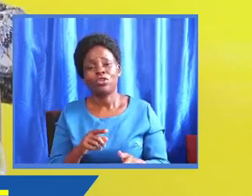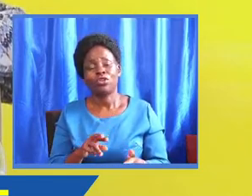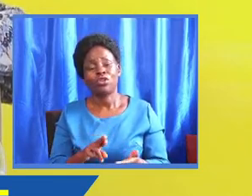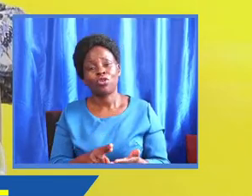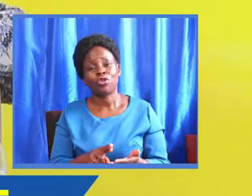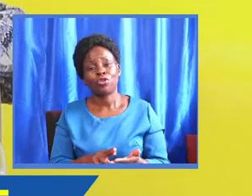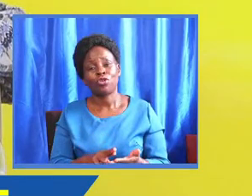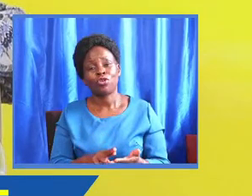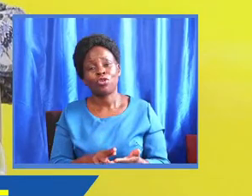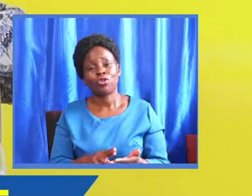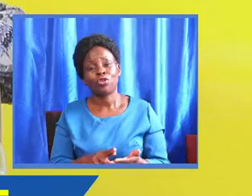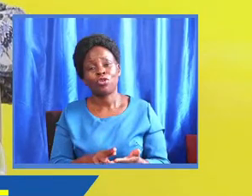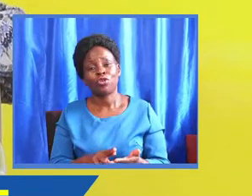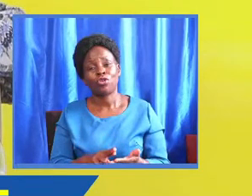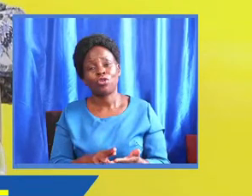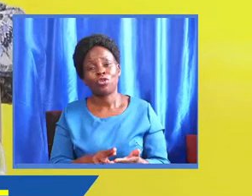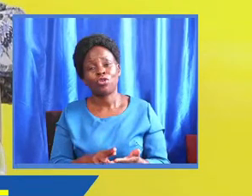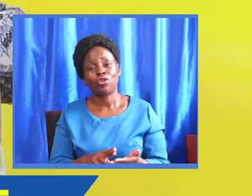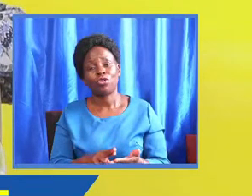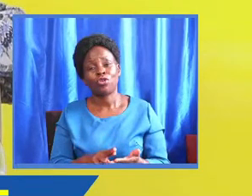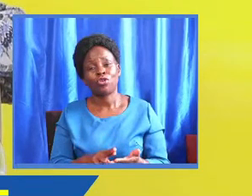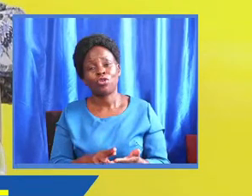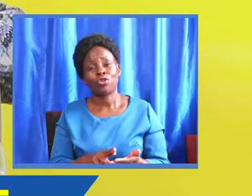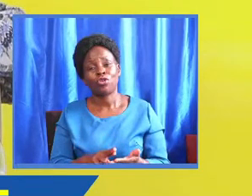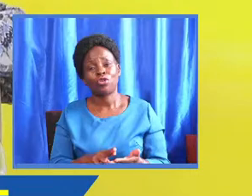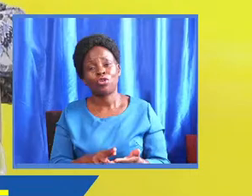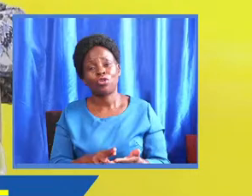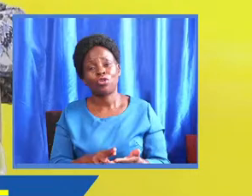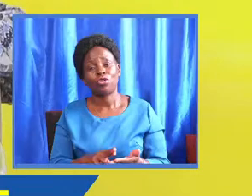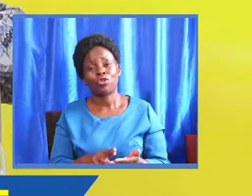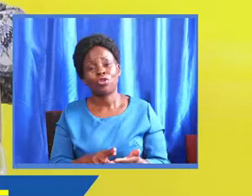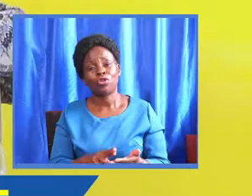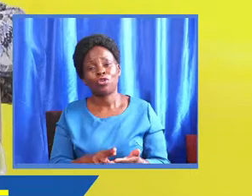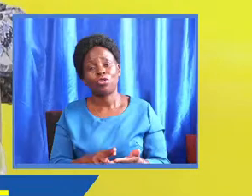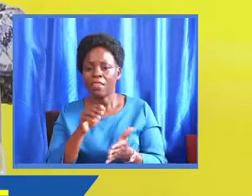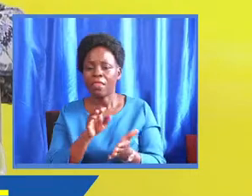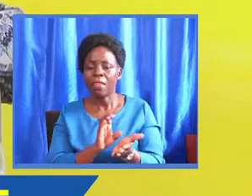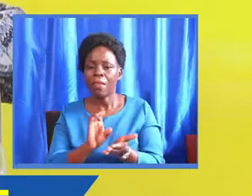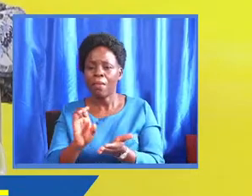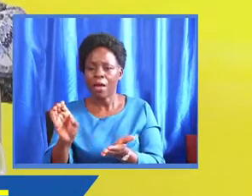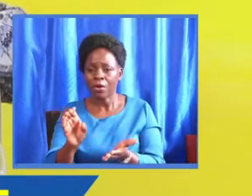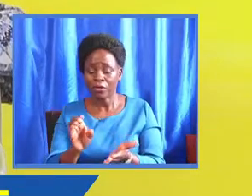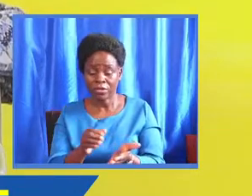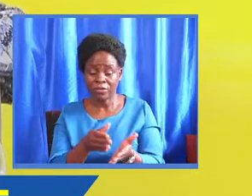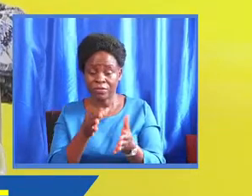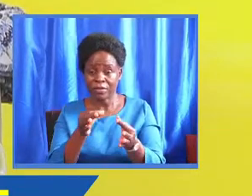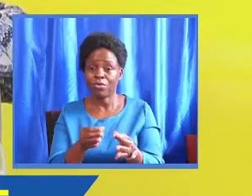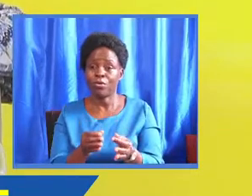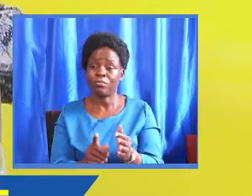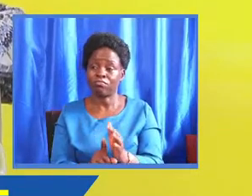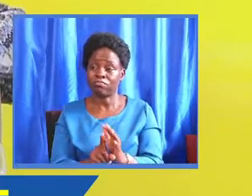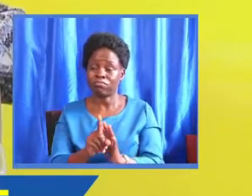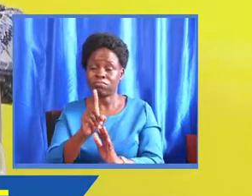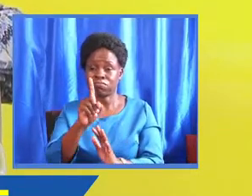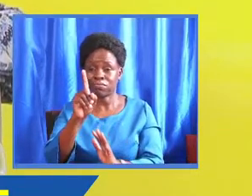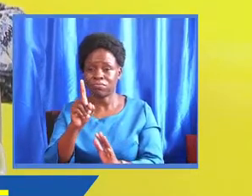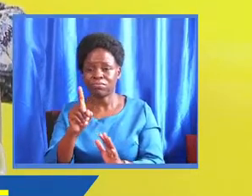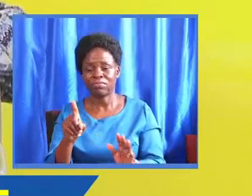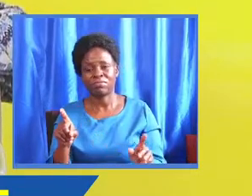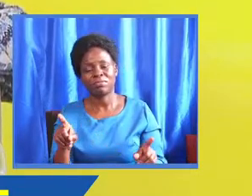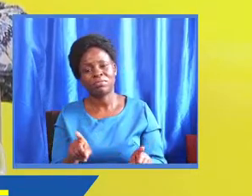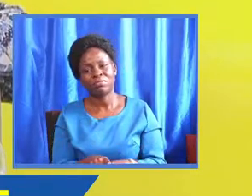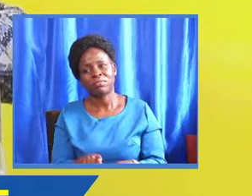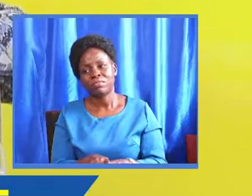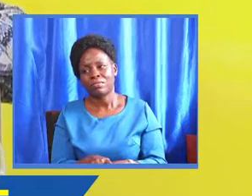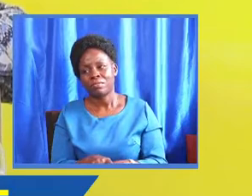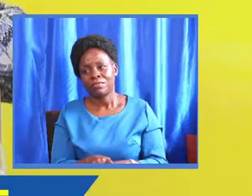all your finishes and fittings, obviously the price of the cost of your property is going to go up as well. Labor is relatively cheap, so